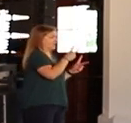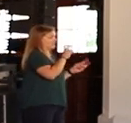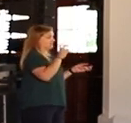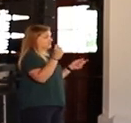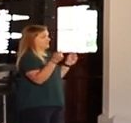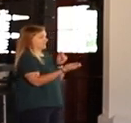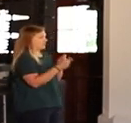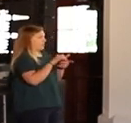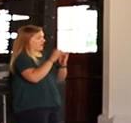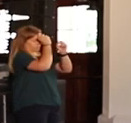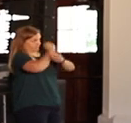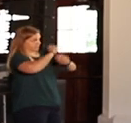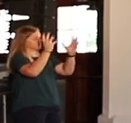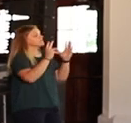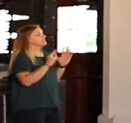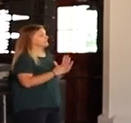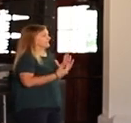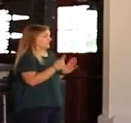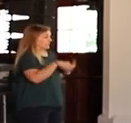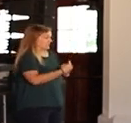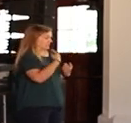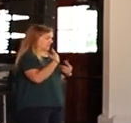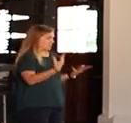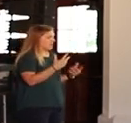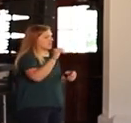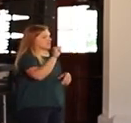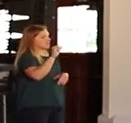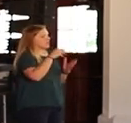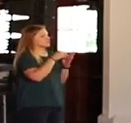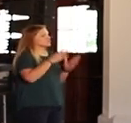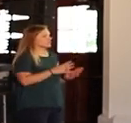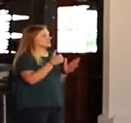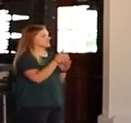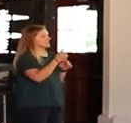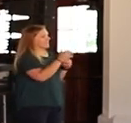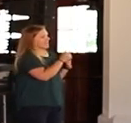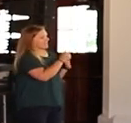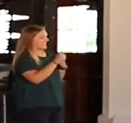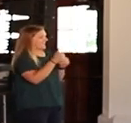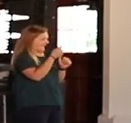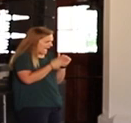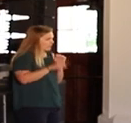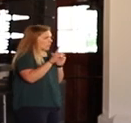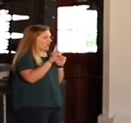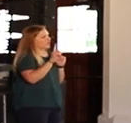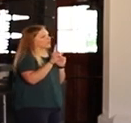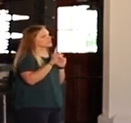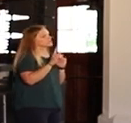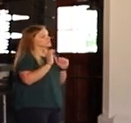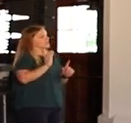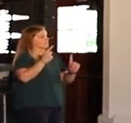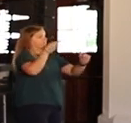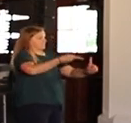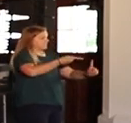vision. That's what it means when we say Agnes Scott students are leading everywhere. And that's why our